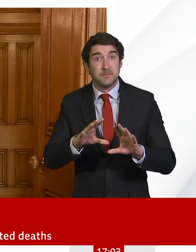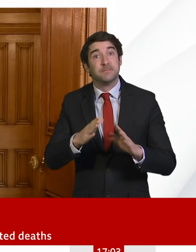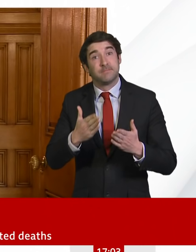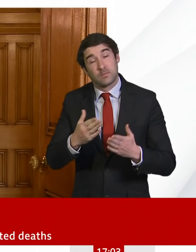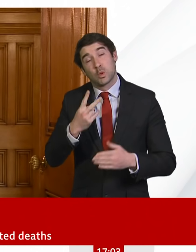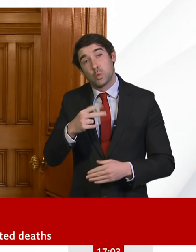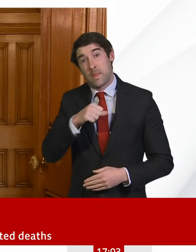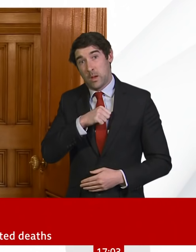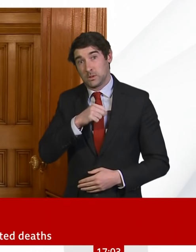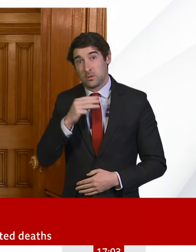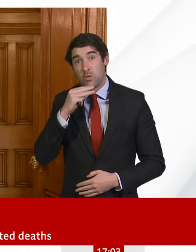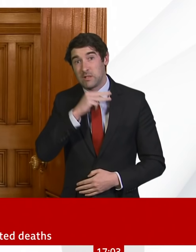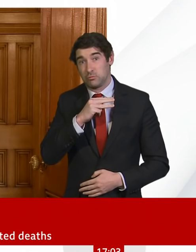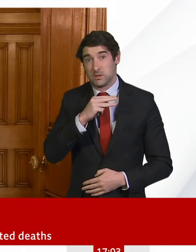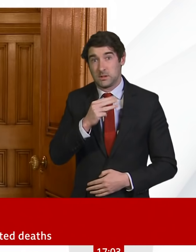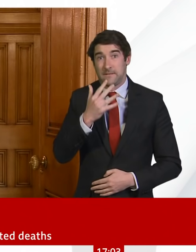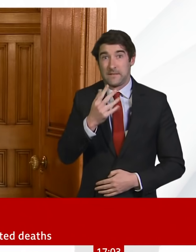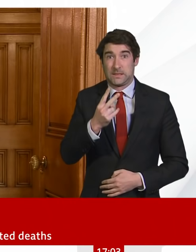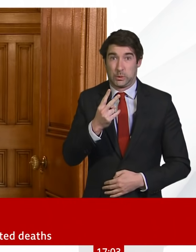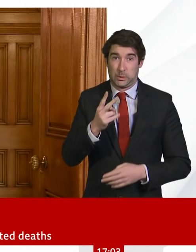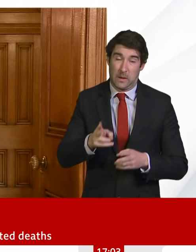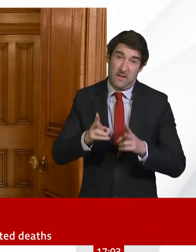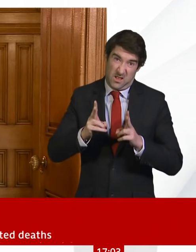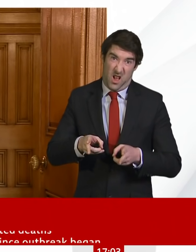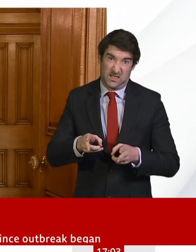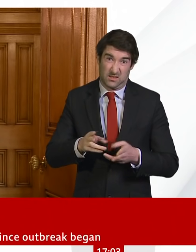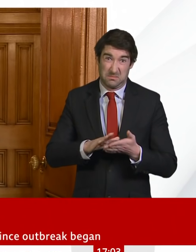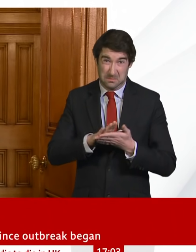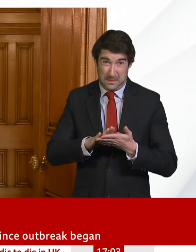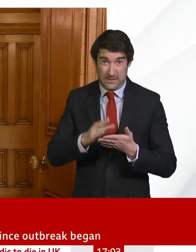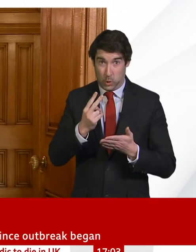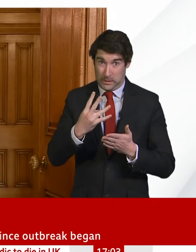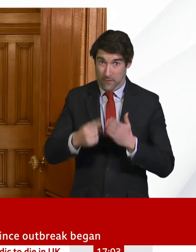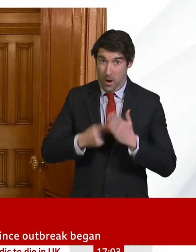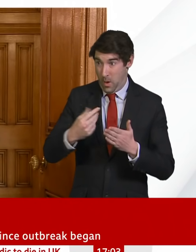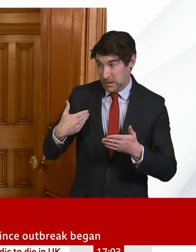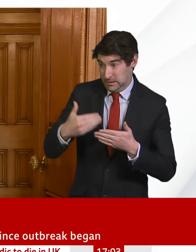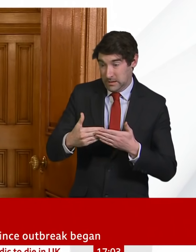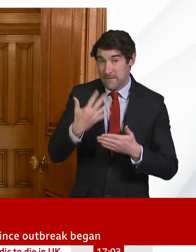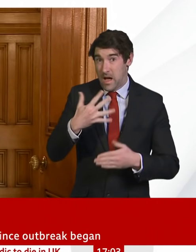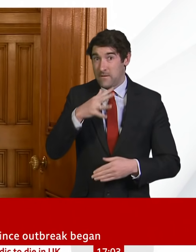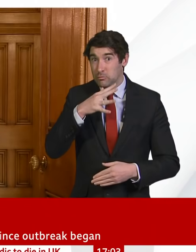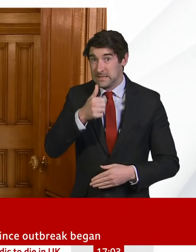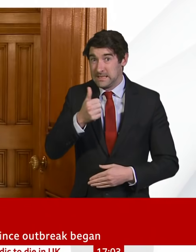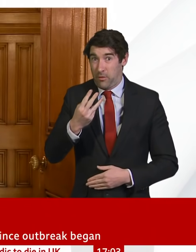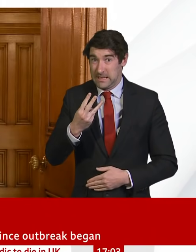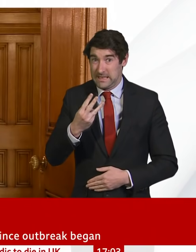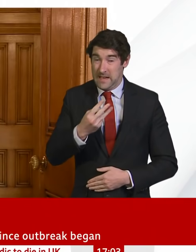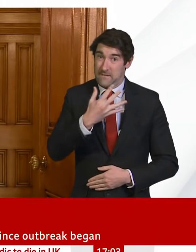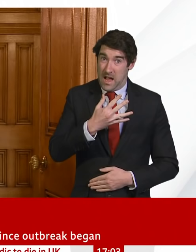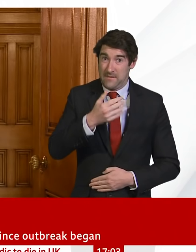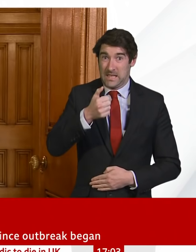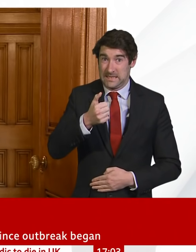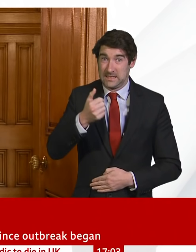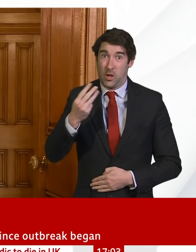2,352 have died. This is an increase of 563 fatalities since yesterday. The